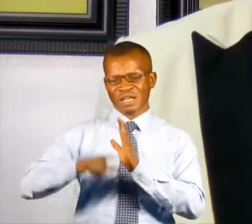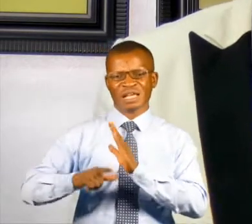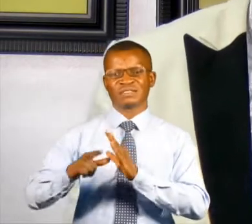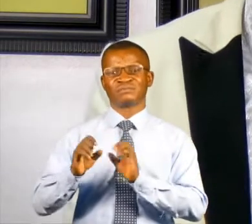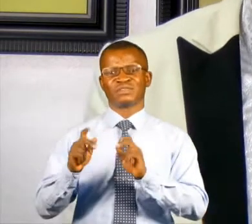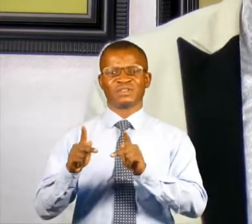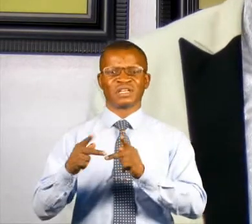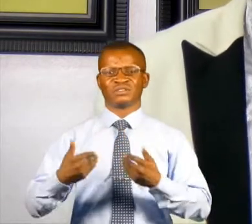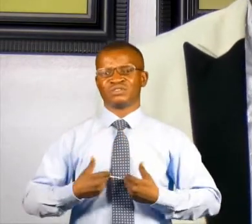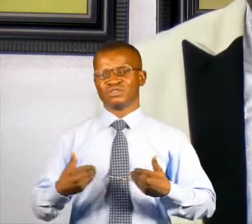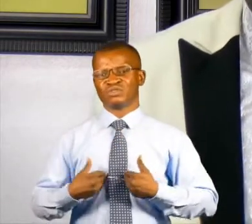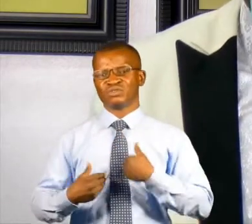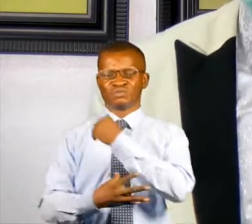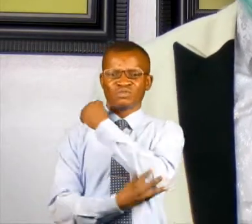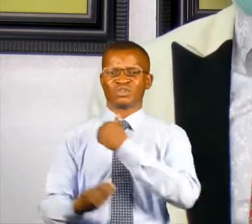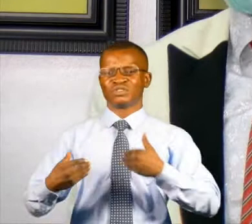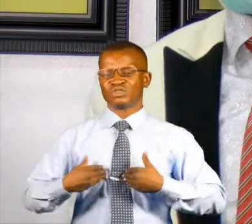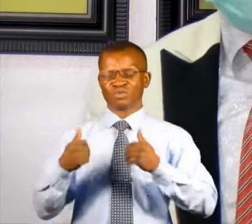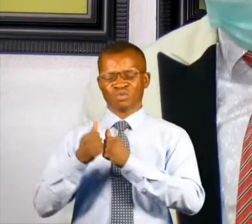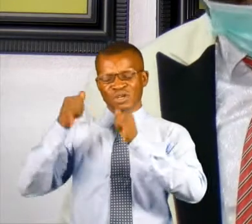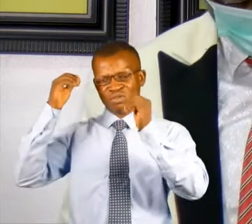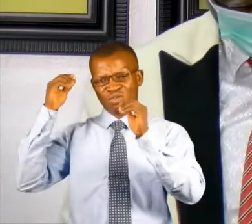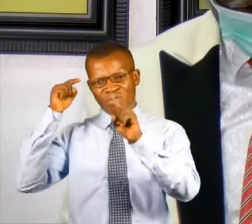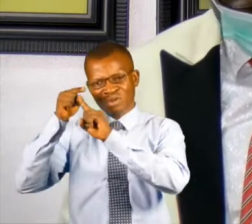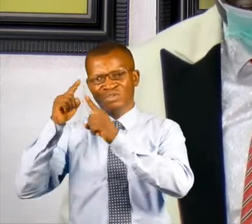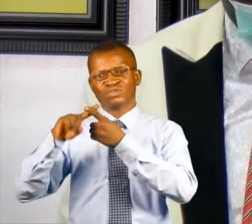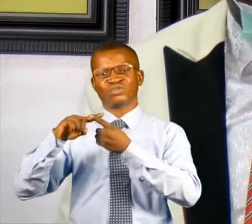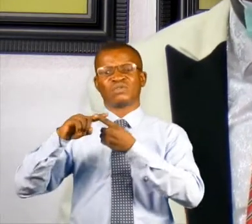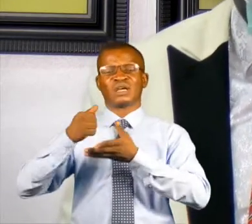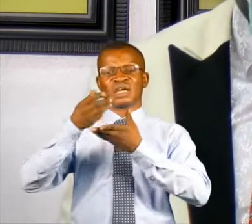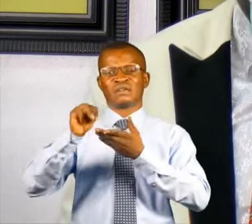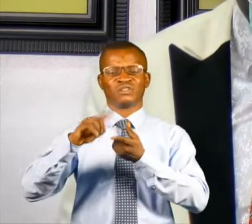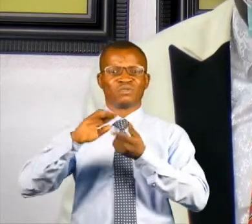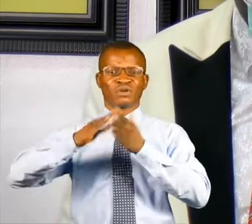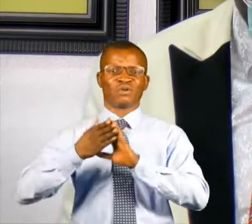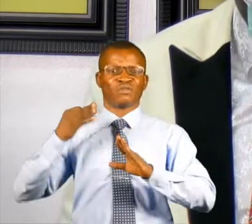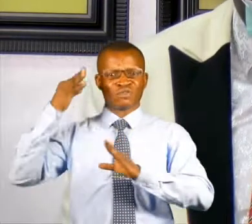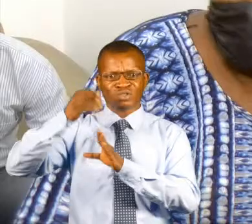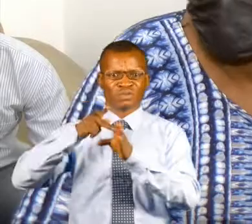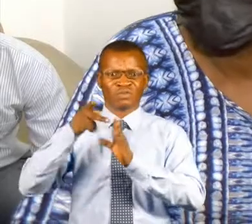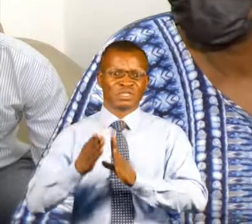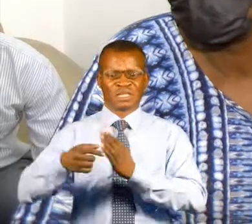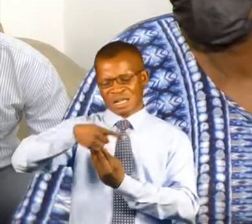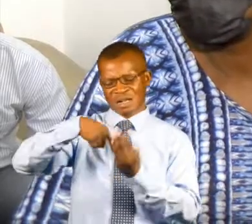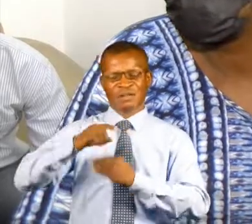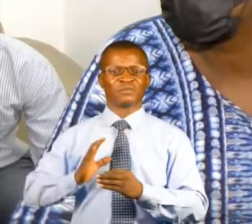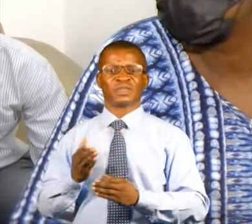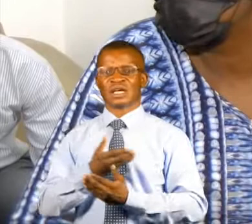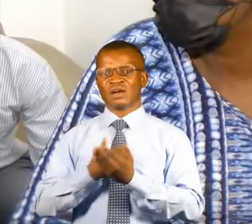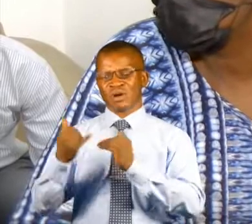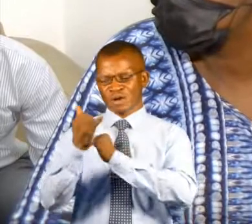less privileged youths with potentials capable of becoming future professionals within